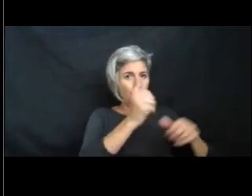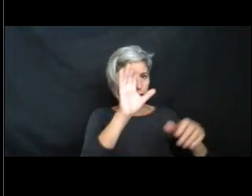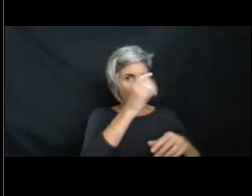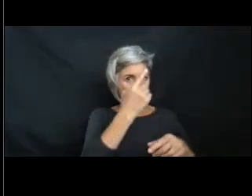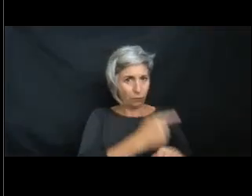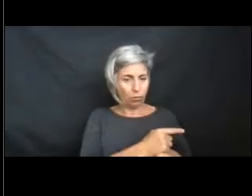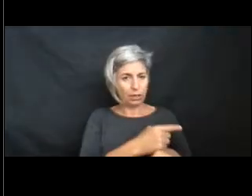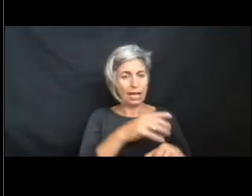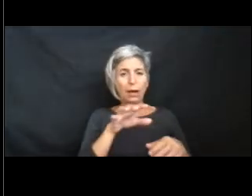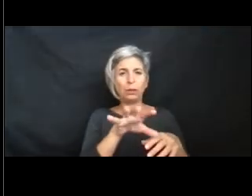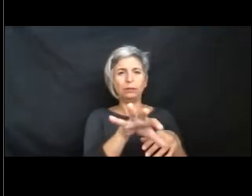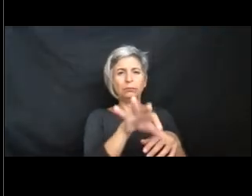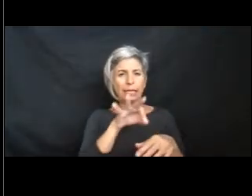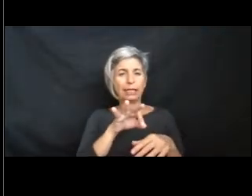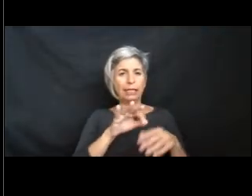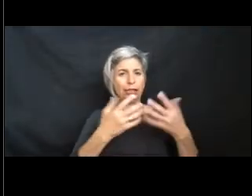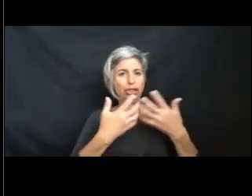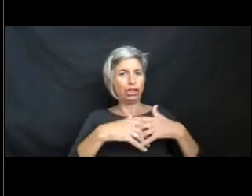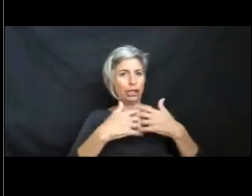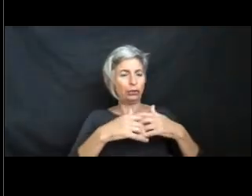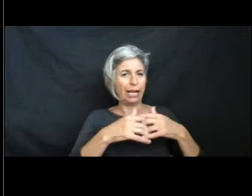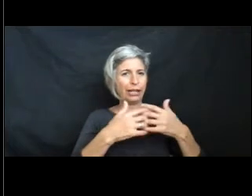the generator option for this.